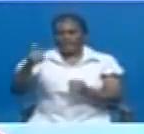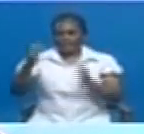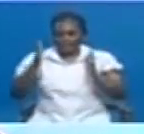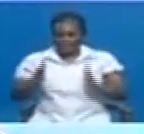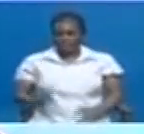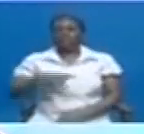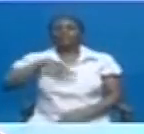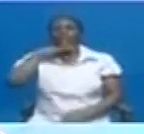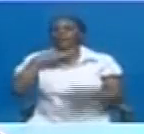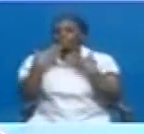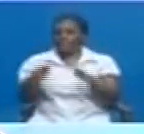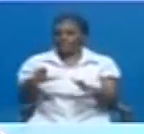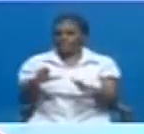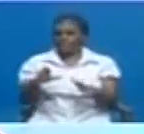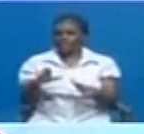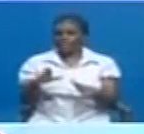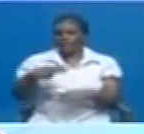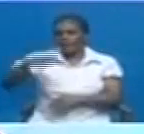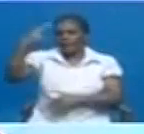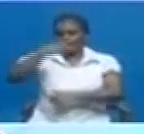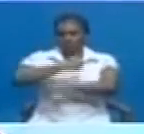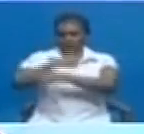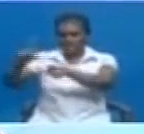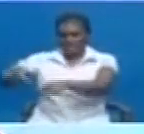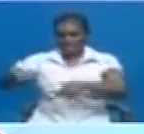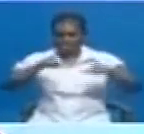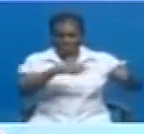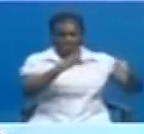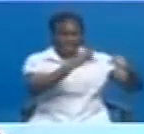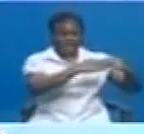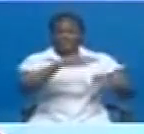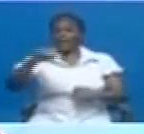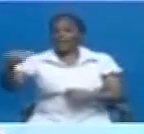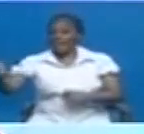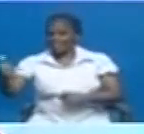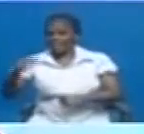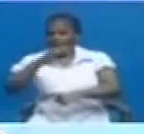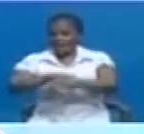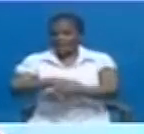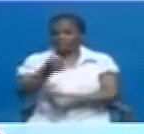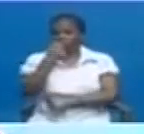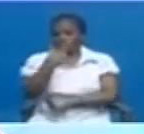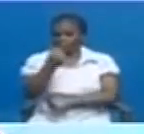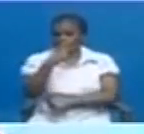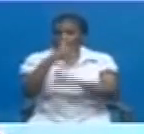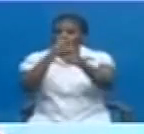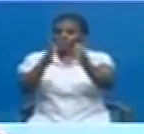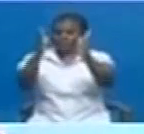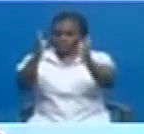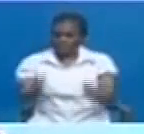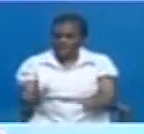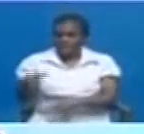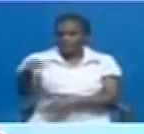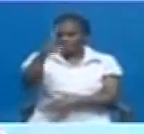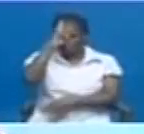following a fire at Stepjoy Boys High School in Limuru. 8 other students are receiving treatment. And as KTN's Ian Wafula reports,